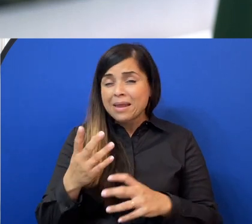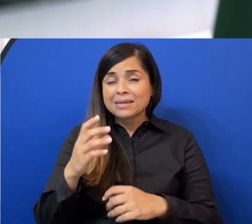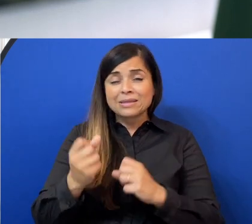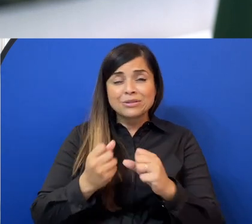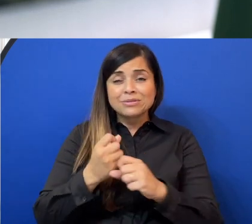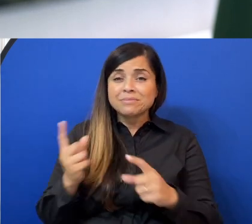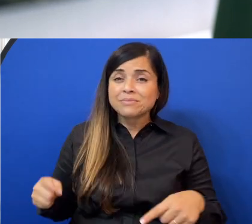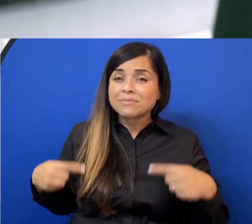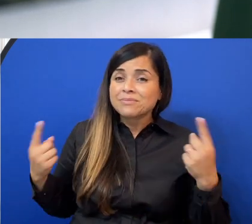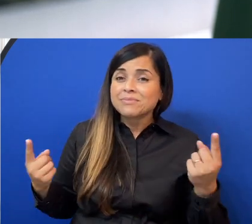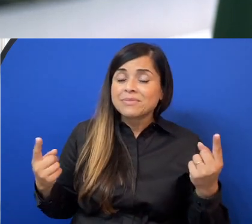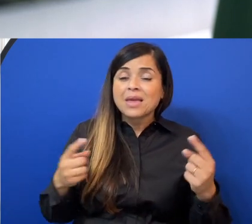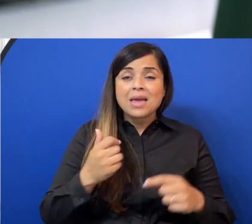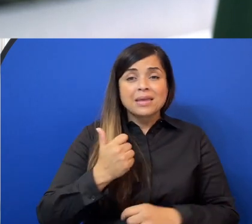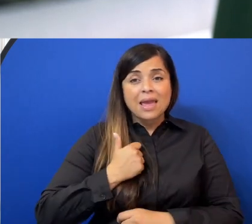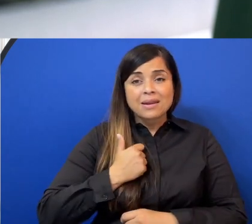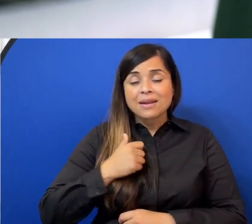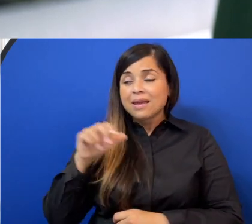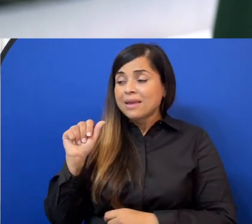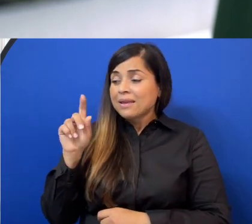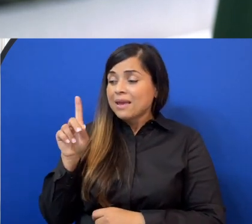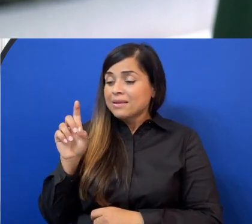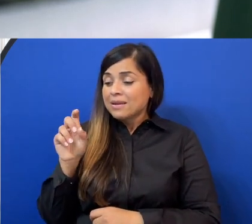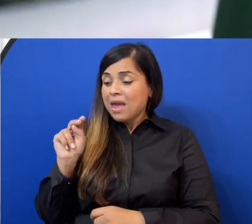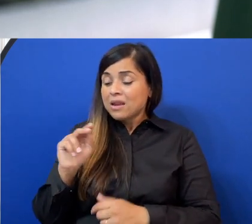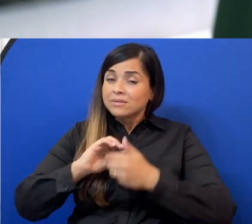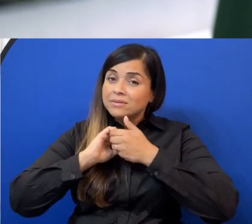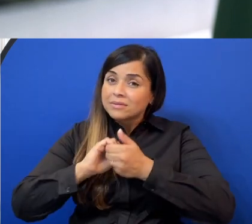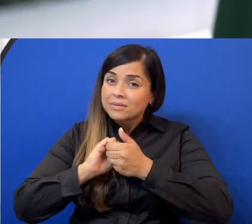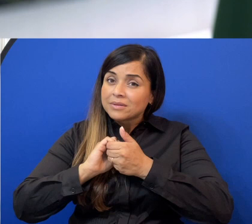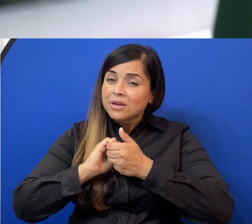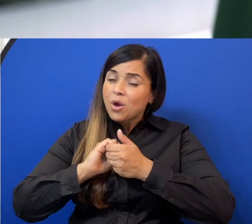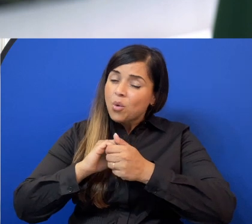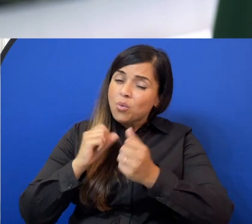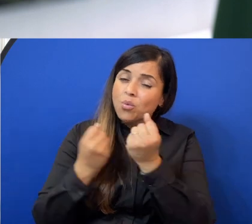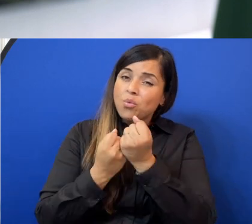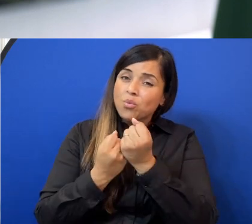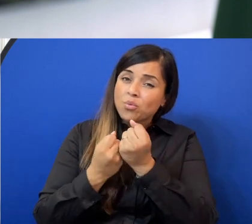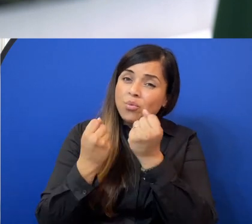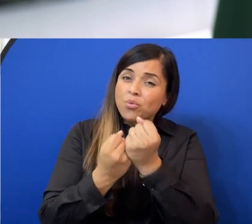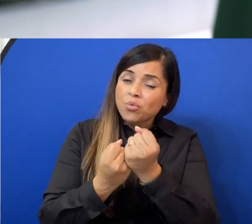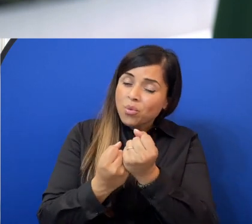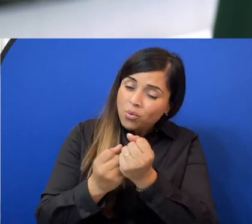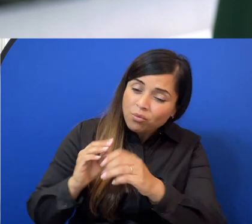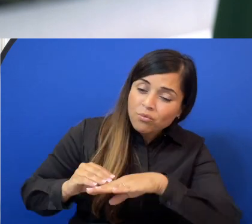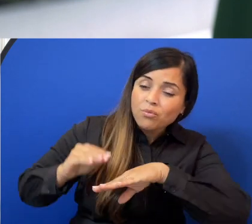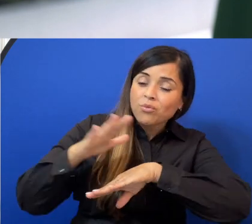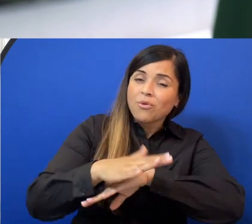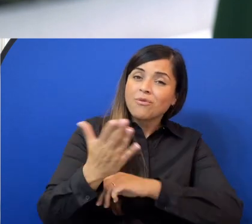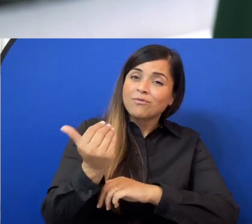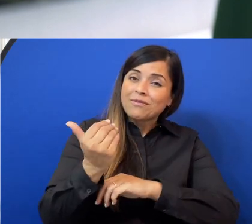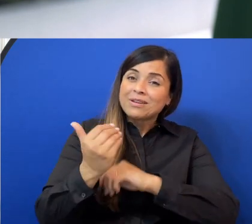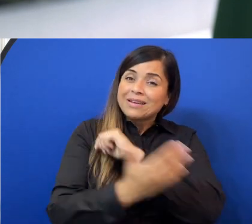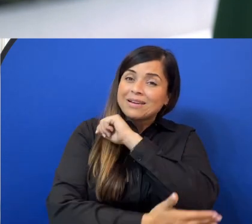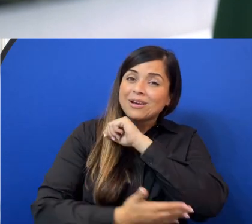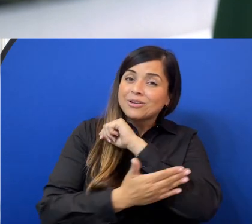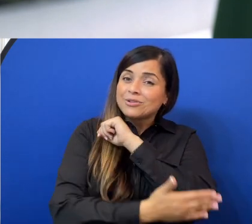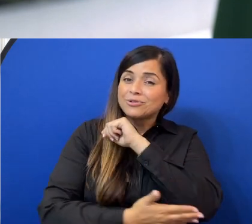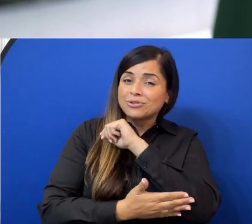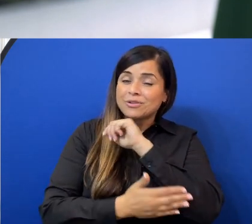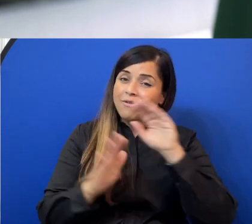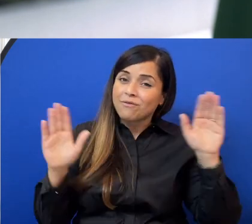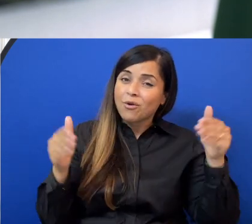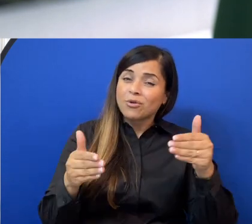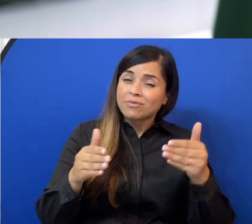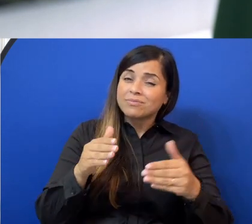countries, implementing approximately $700 million in development and humanitarian assistance initiatives, from